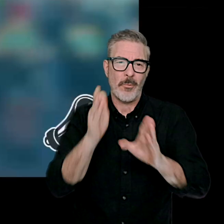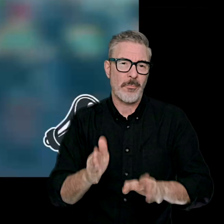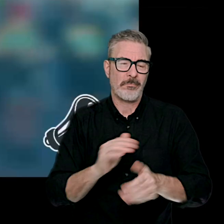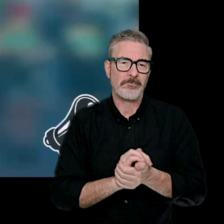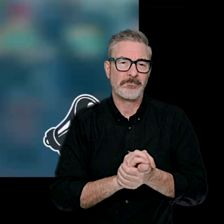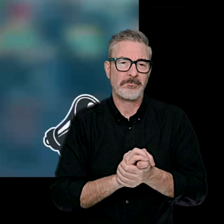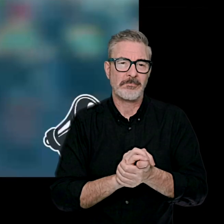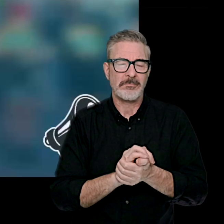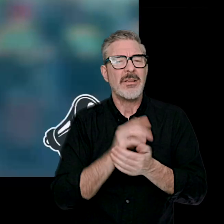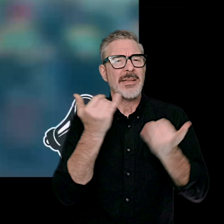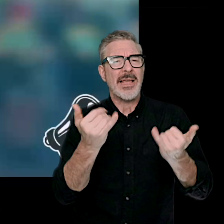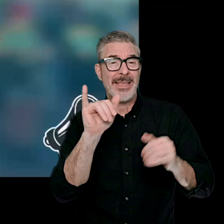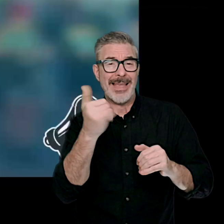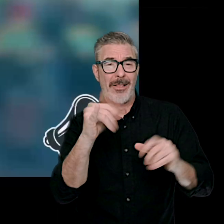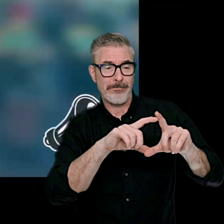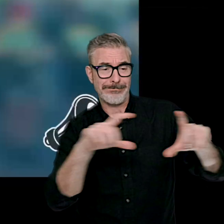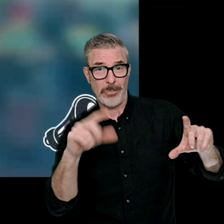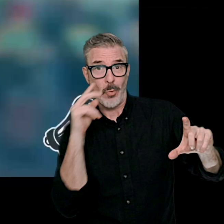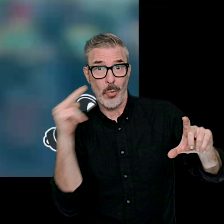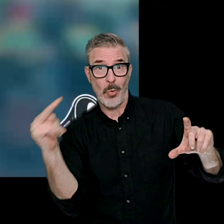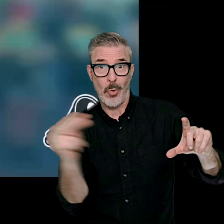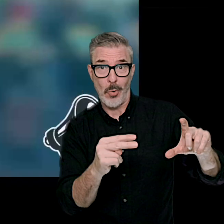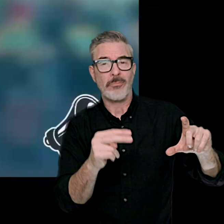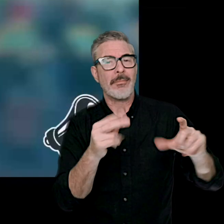In the table at the bottom of the screen there,